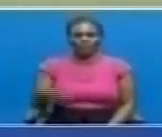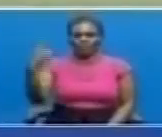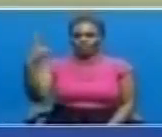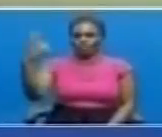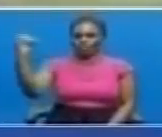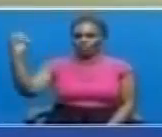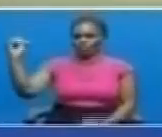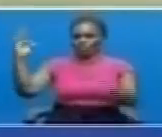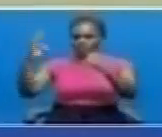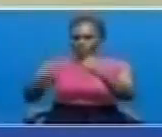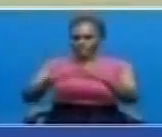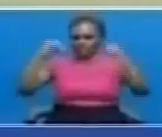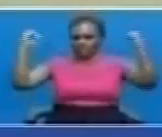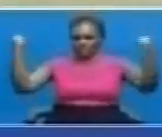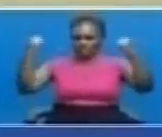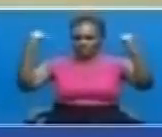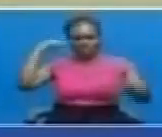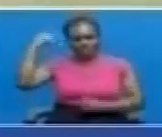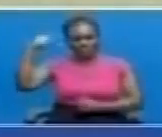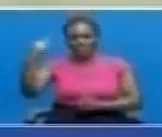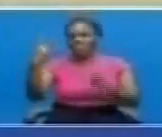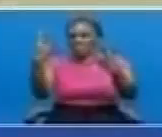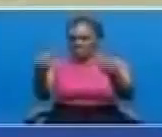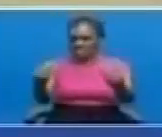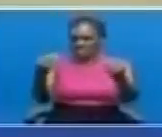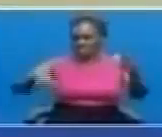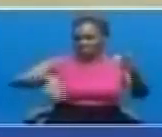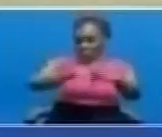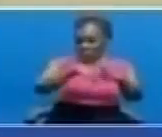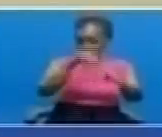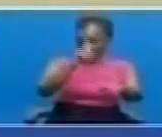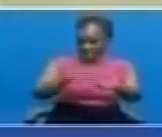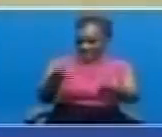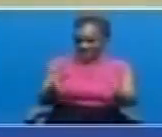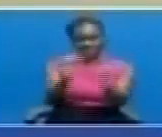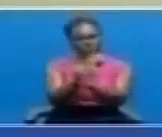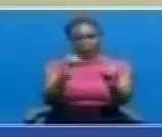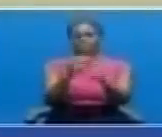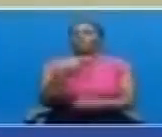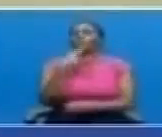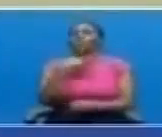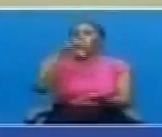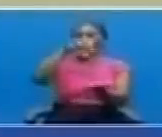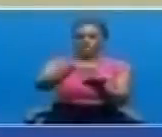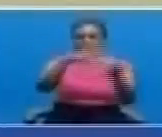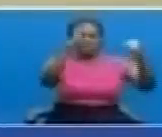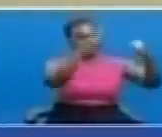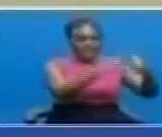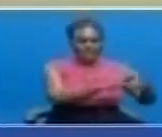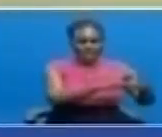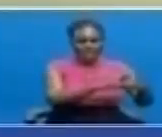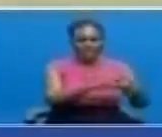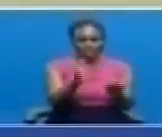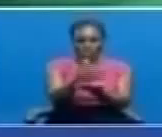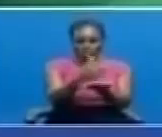2008 Kenya Premier League champions Mathare United have not had an easy ride in the Kenya Premier League this season. United finished ninth last season after accumulating